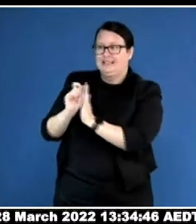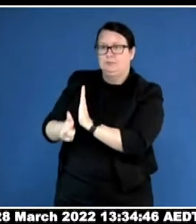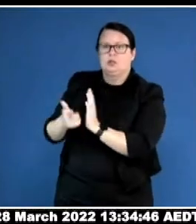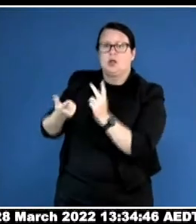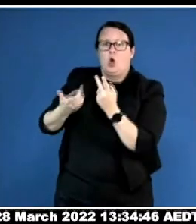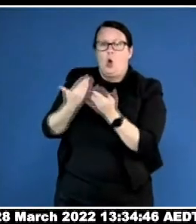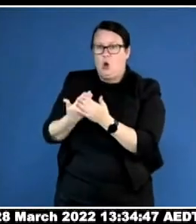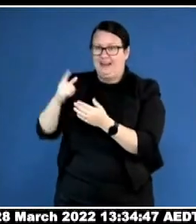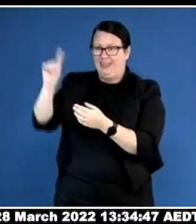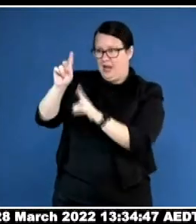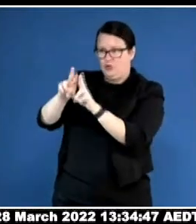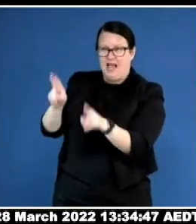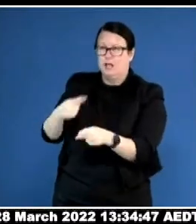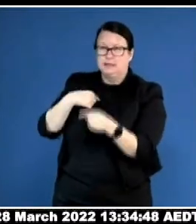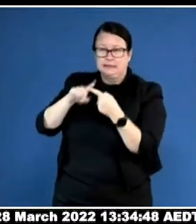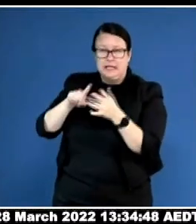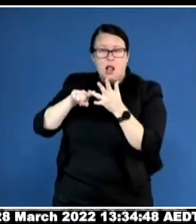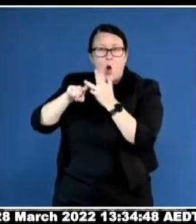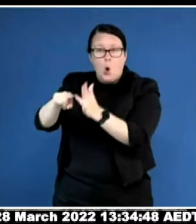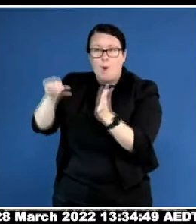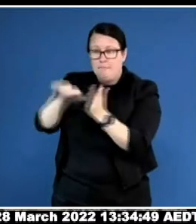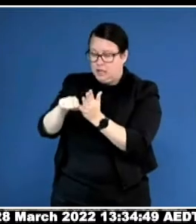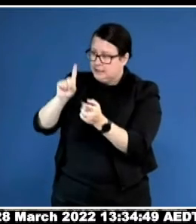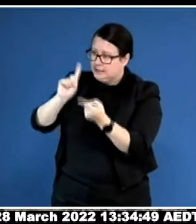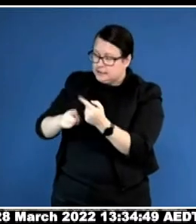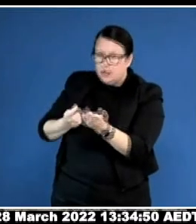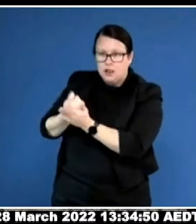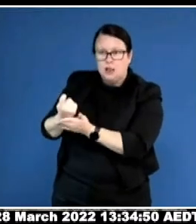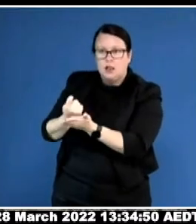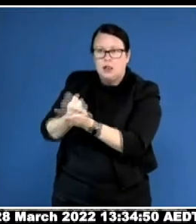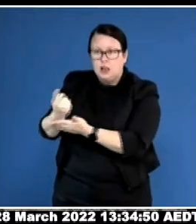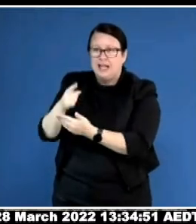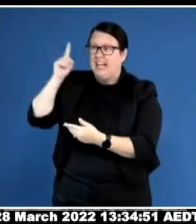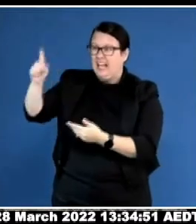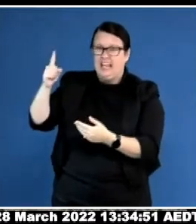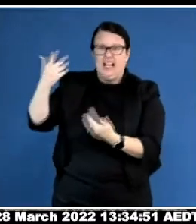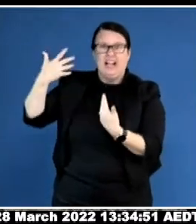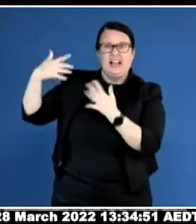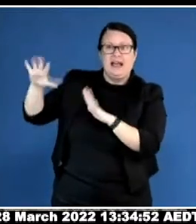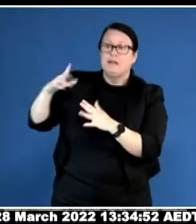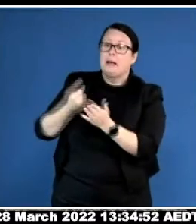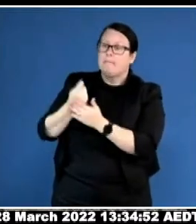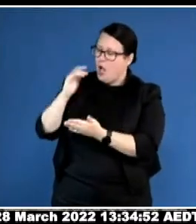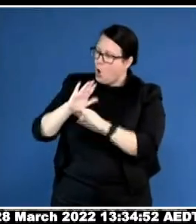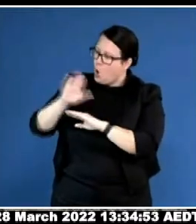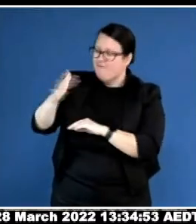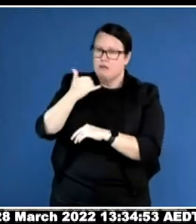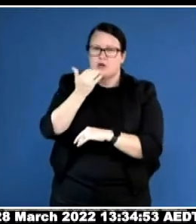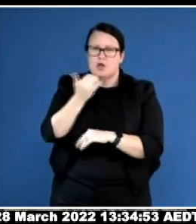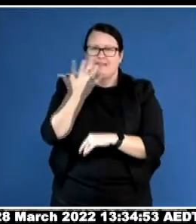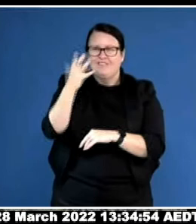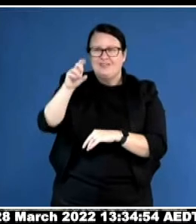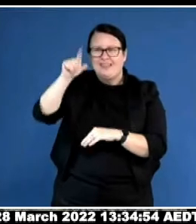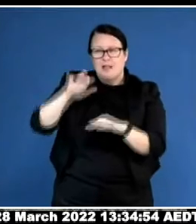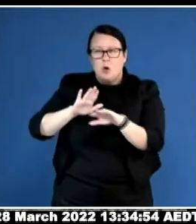I'm still in debt with that. I paid that off to this day. He left me with that debt. He paid too much for it, $50,000, far too much for the